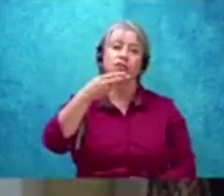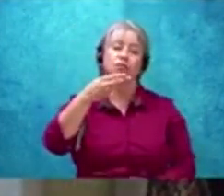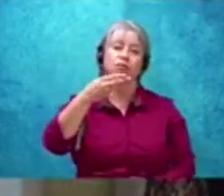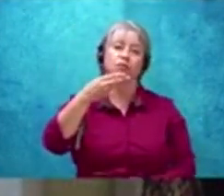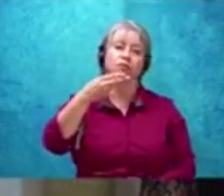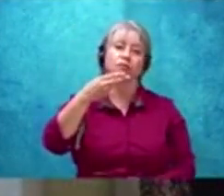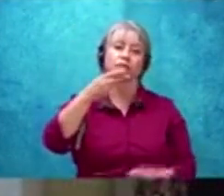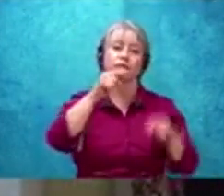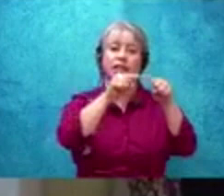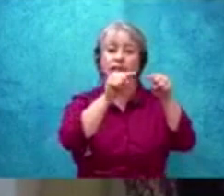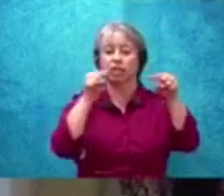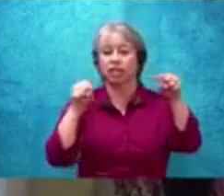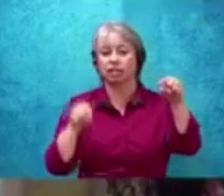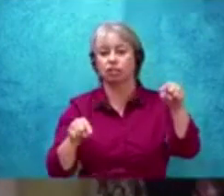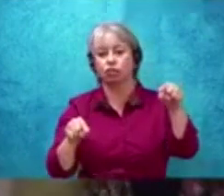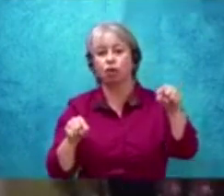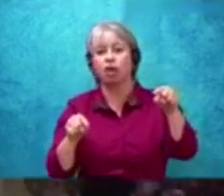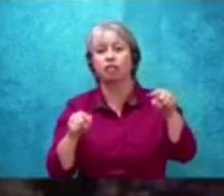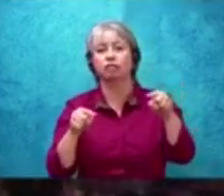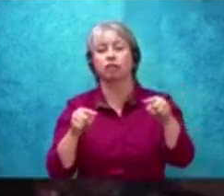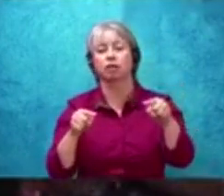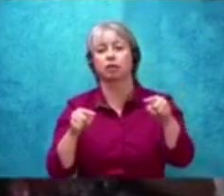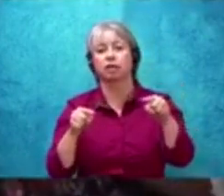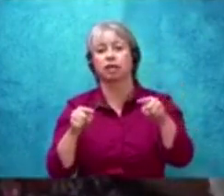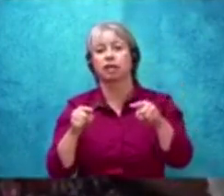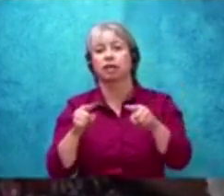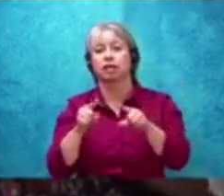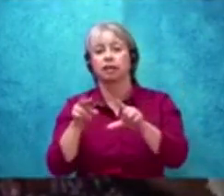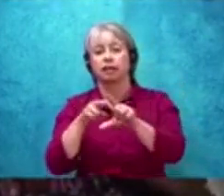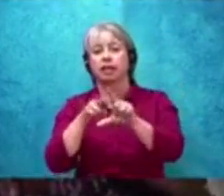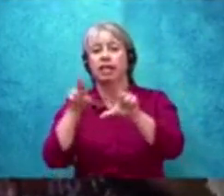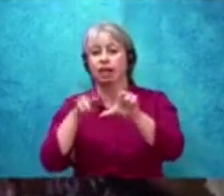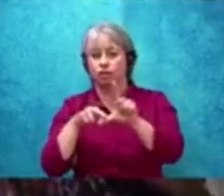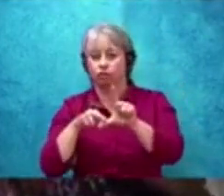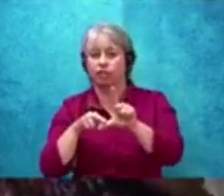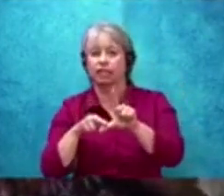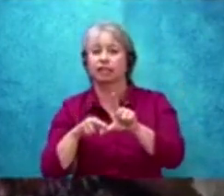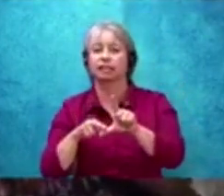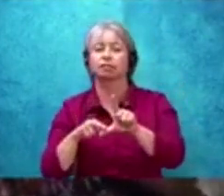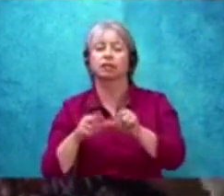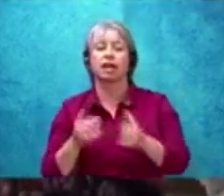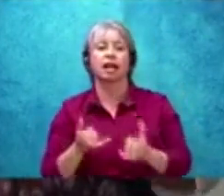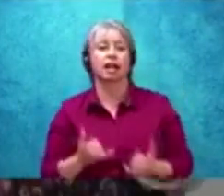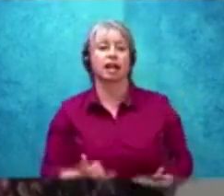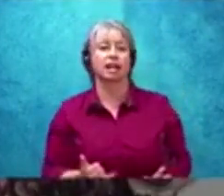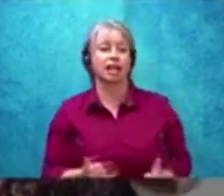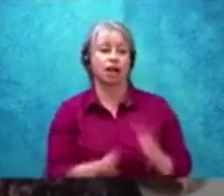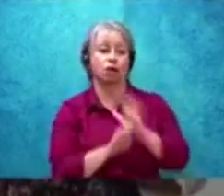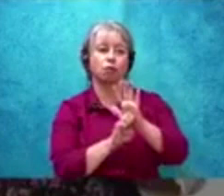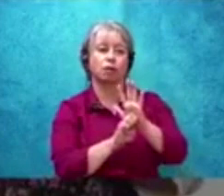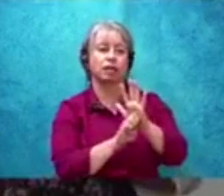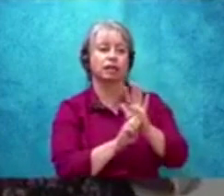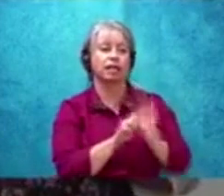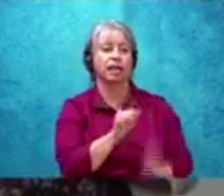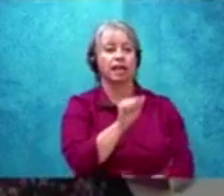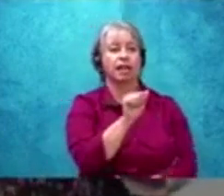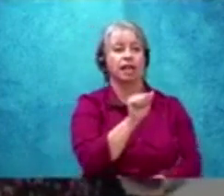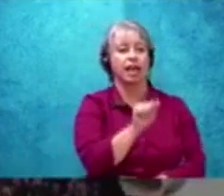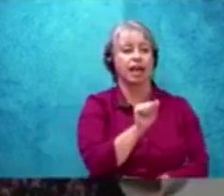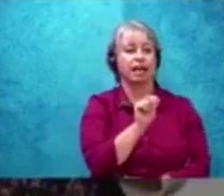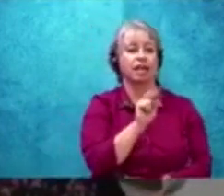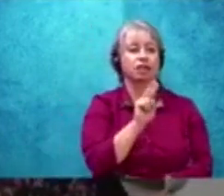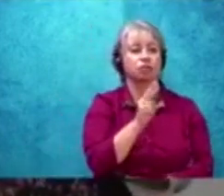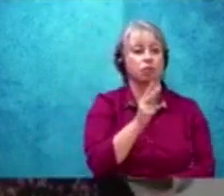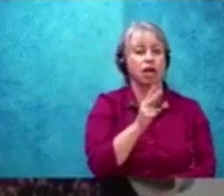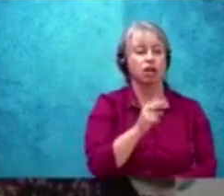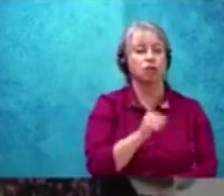across from our 90 degree angle. So here we have an example, A squared, and to be squared, it means